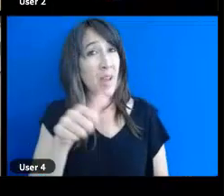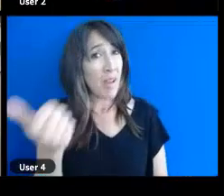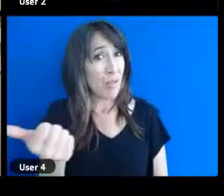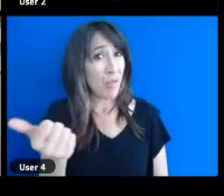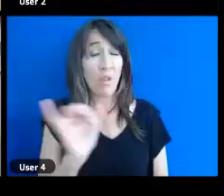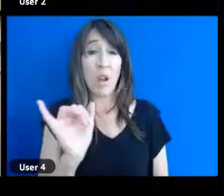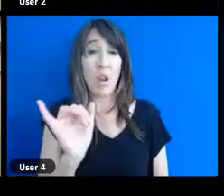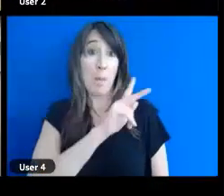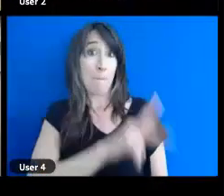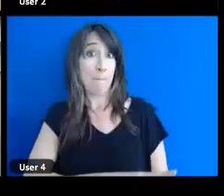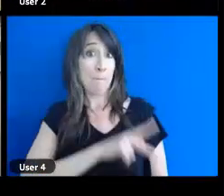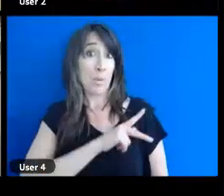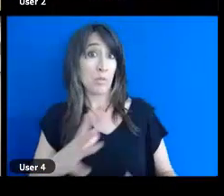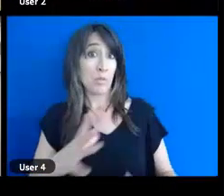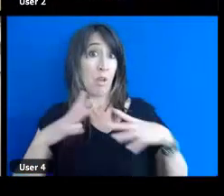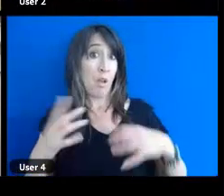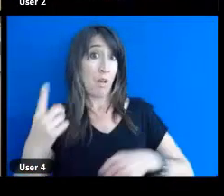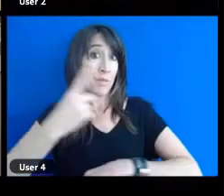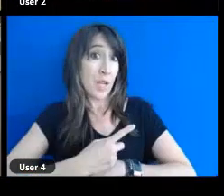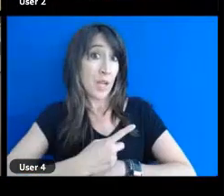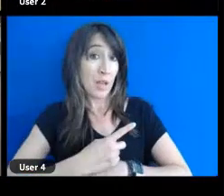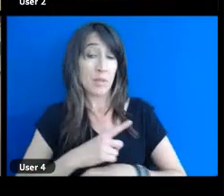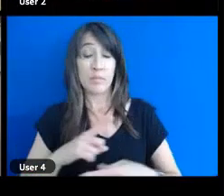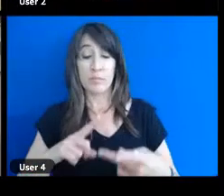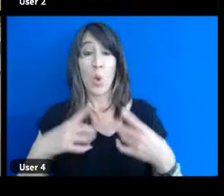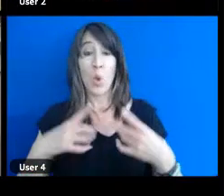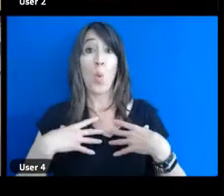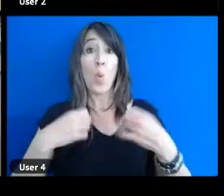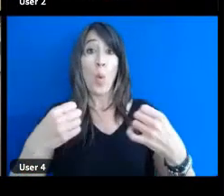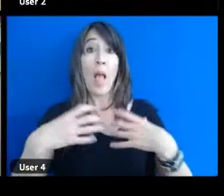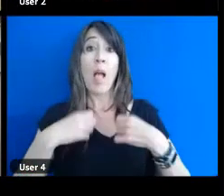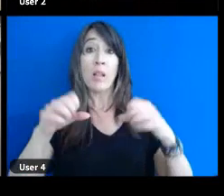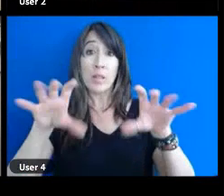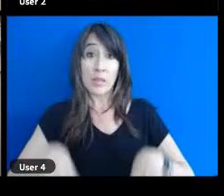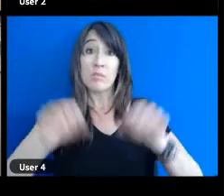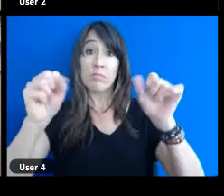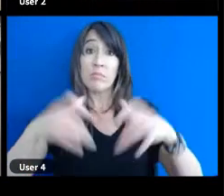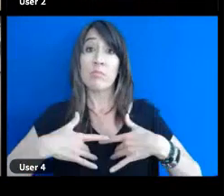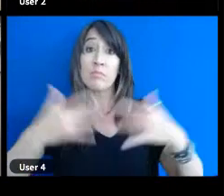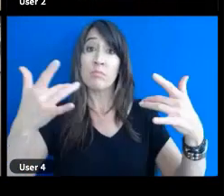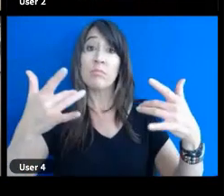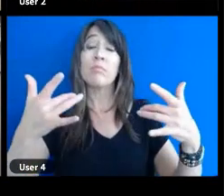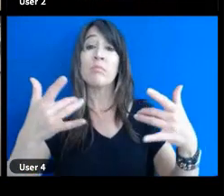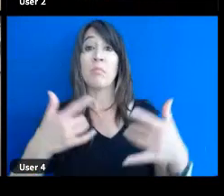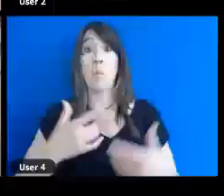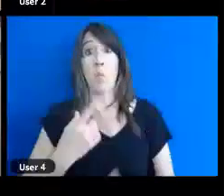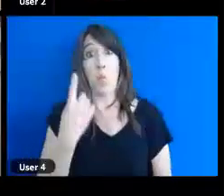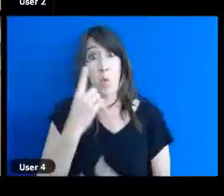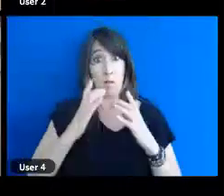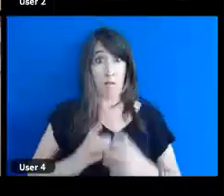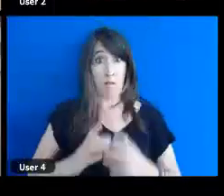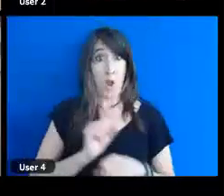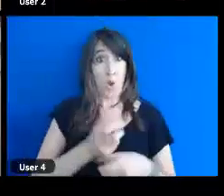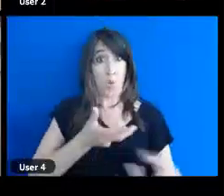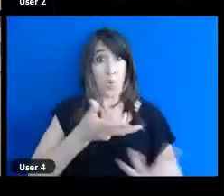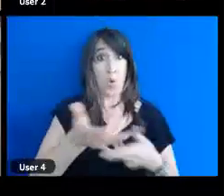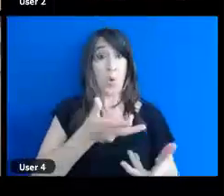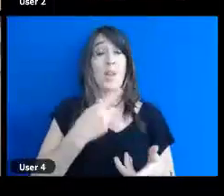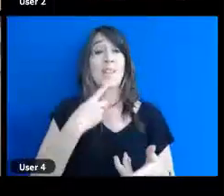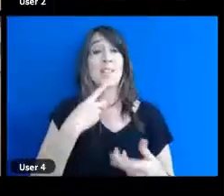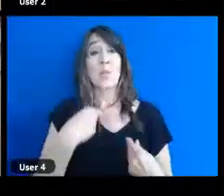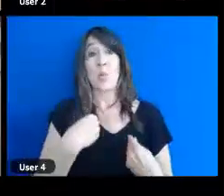benefits such as healthcare, but other things such as personal days, wellness initiatives. There's a client of mine